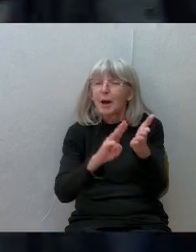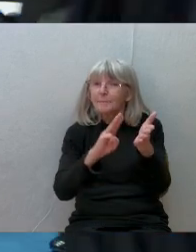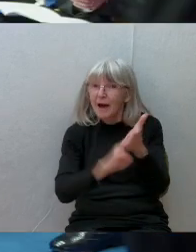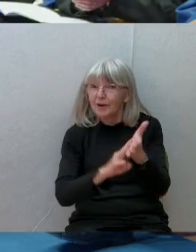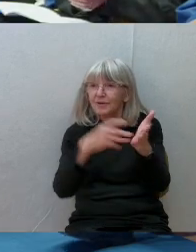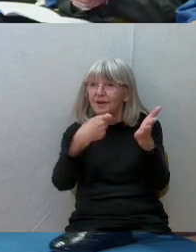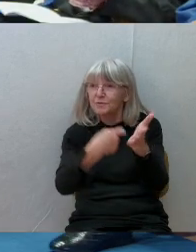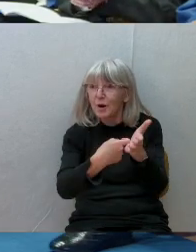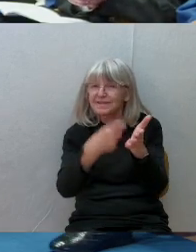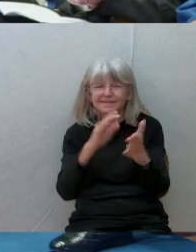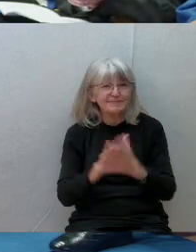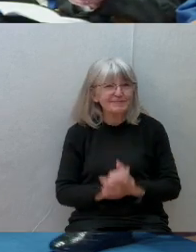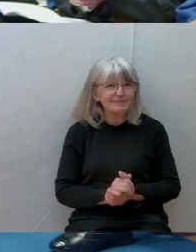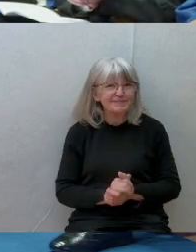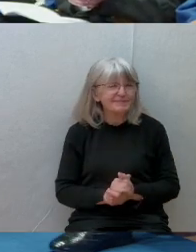Myri Ross.